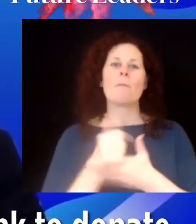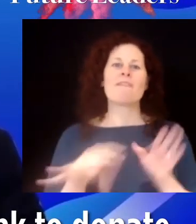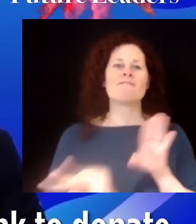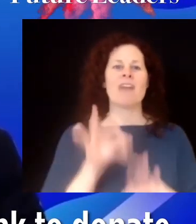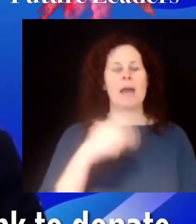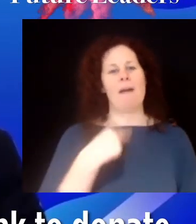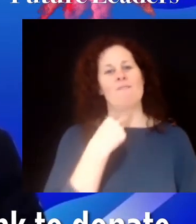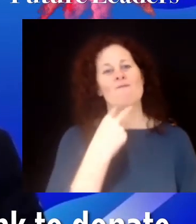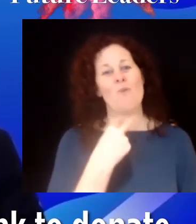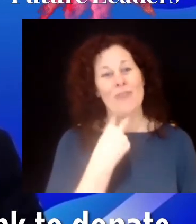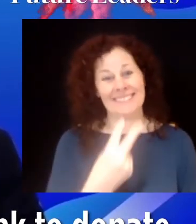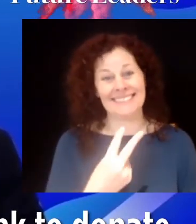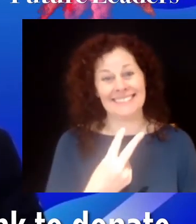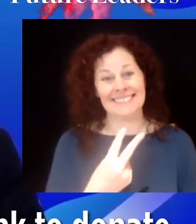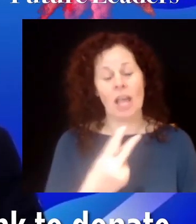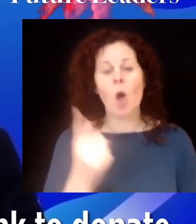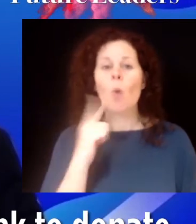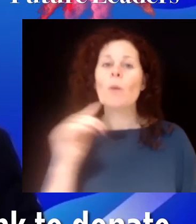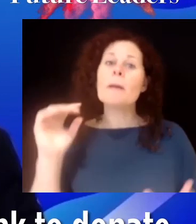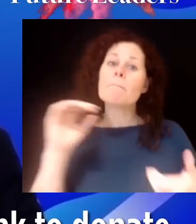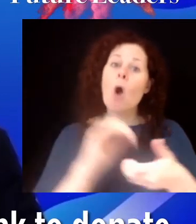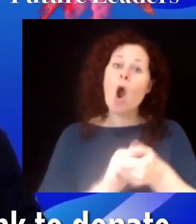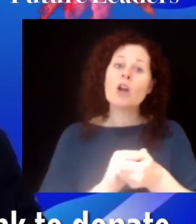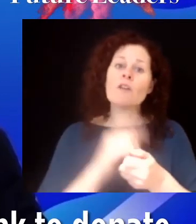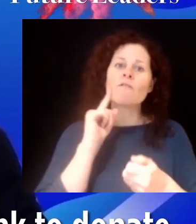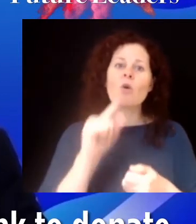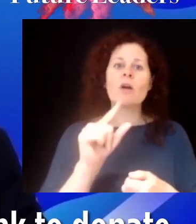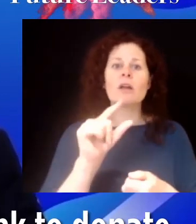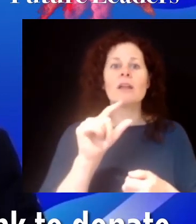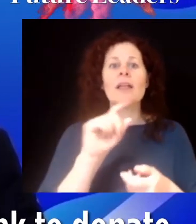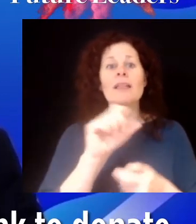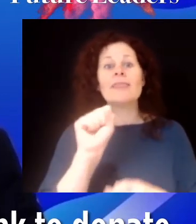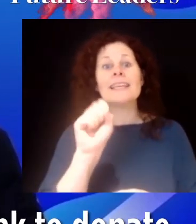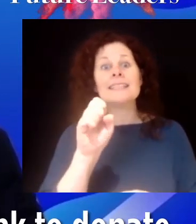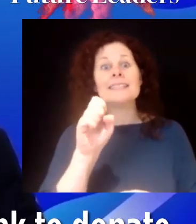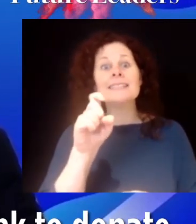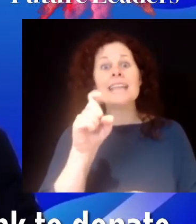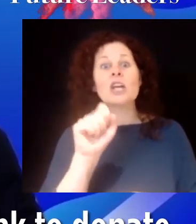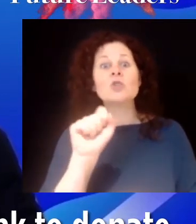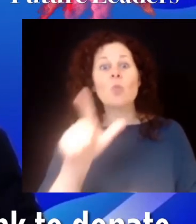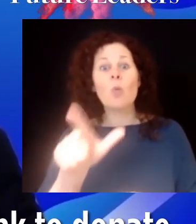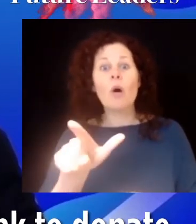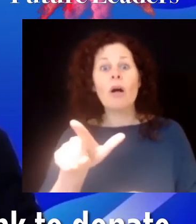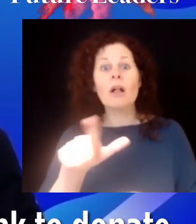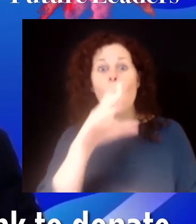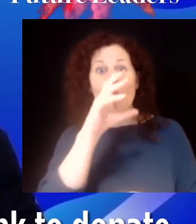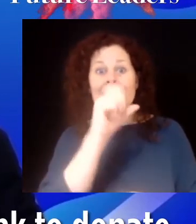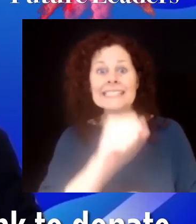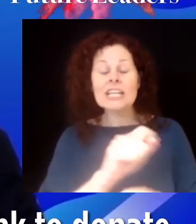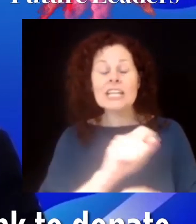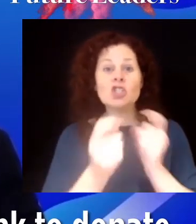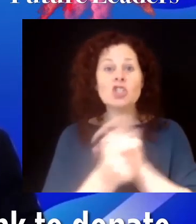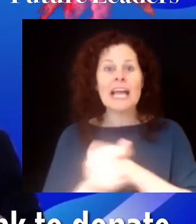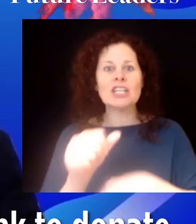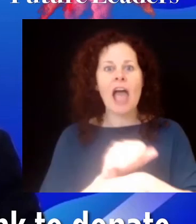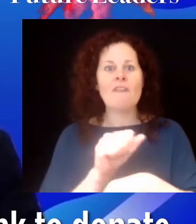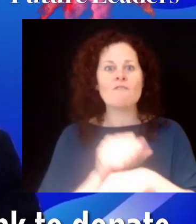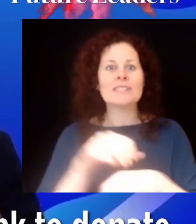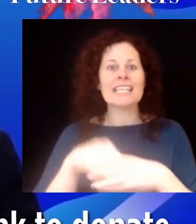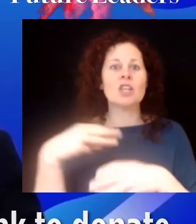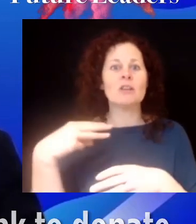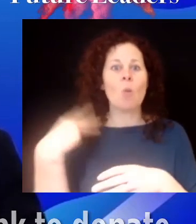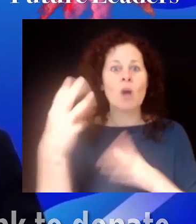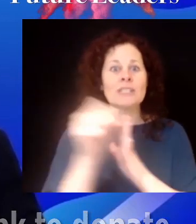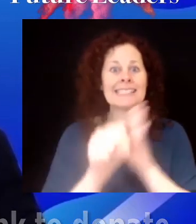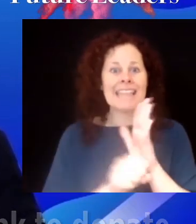introduced me to my voice. In 2014, the GSBA teamed up with Senator Marco Elias to support the banning